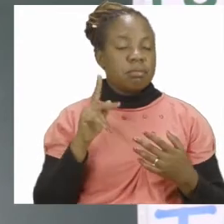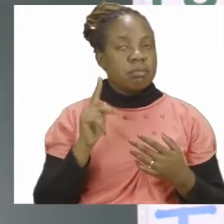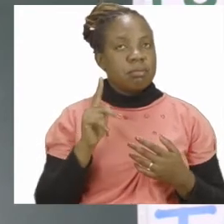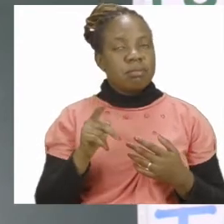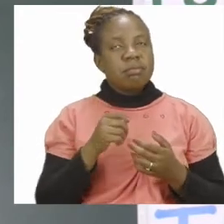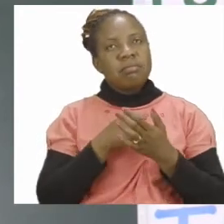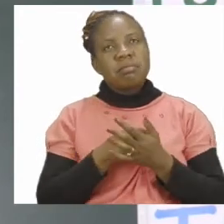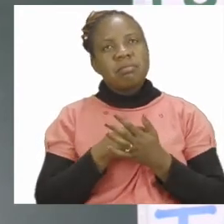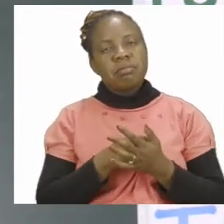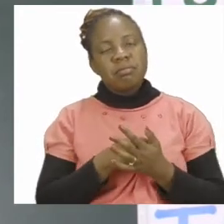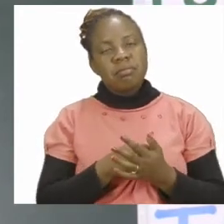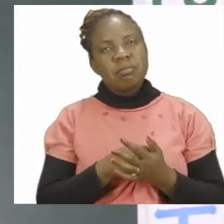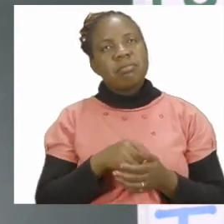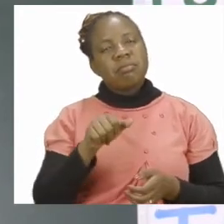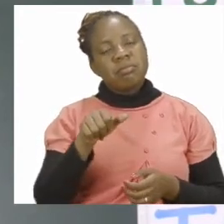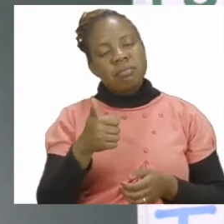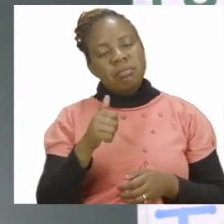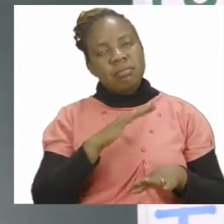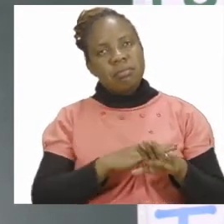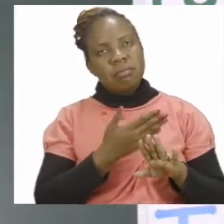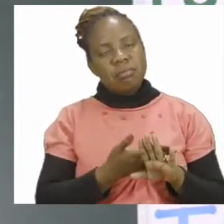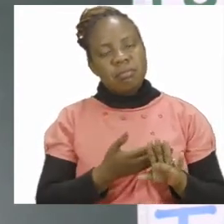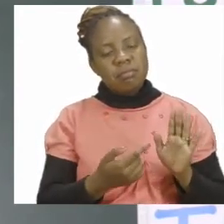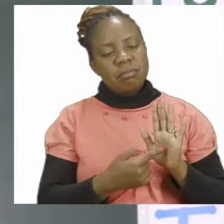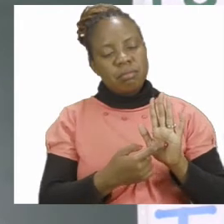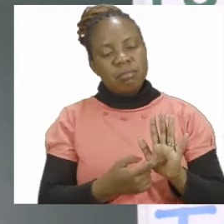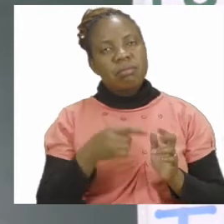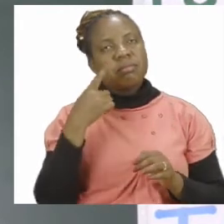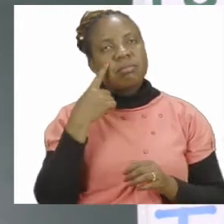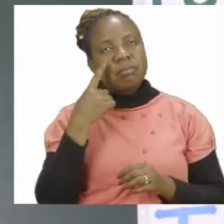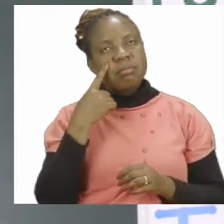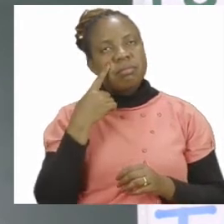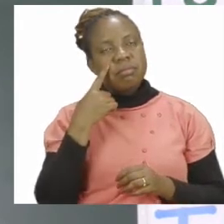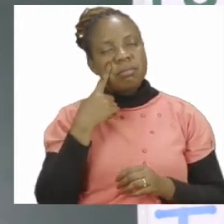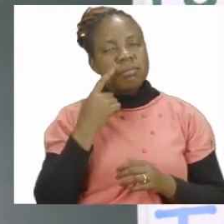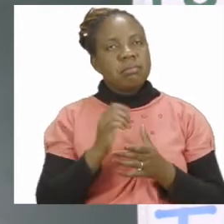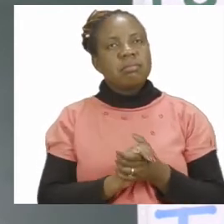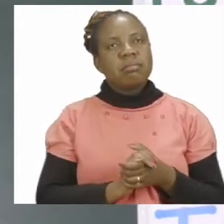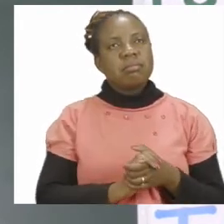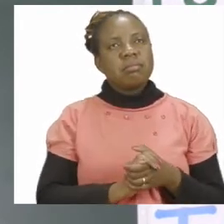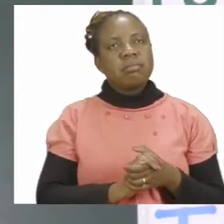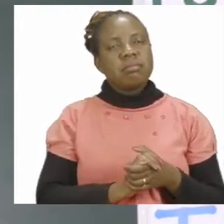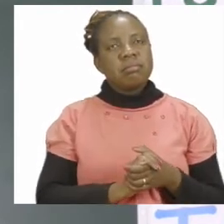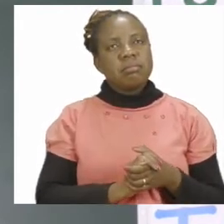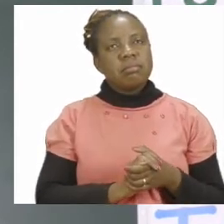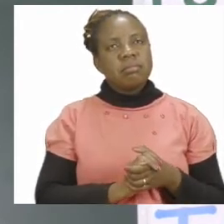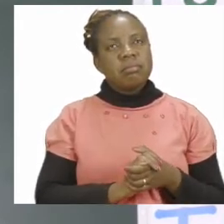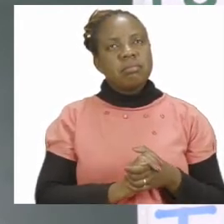you and see if we can find, let's see,